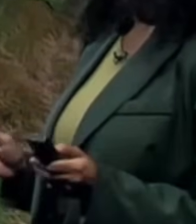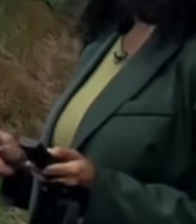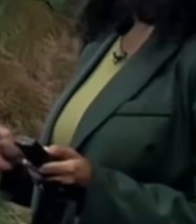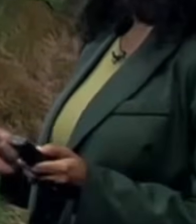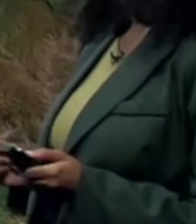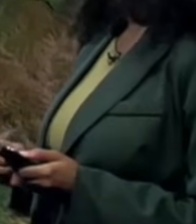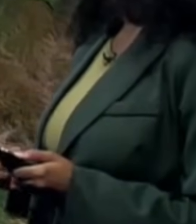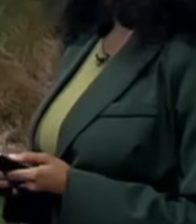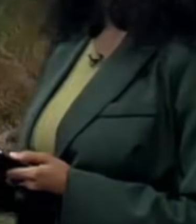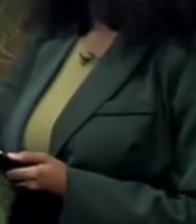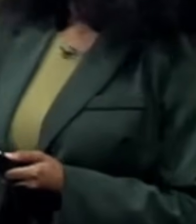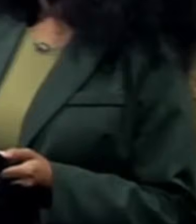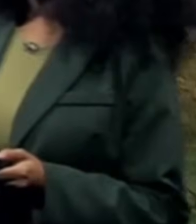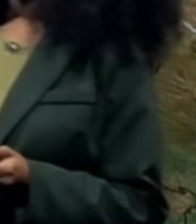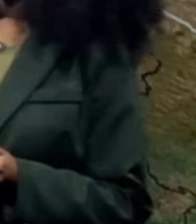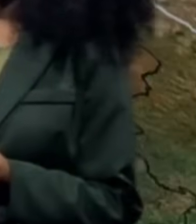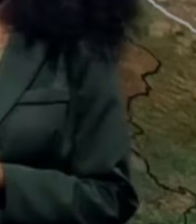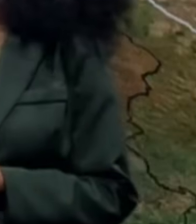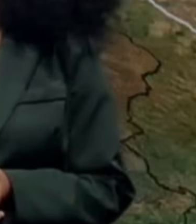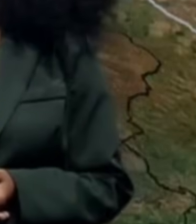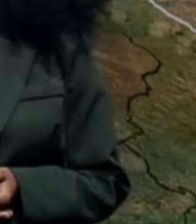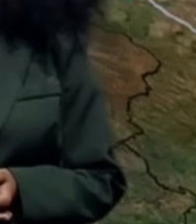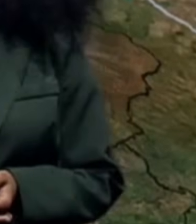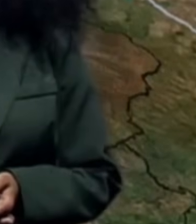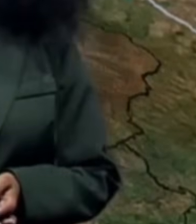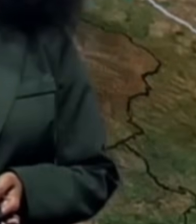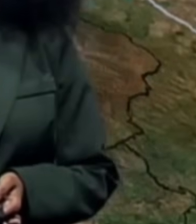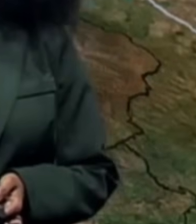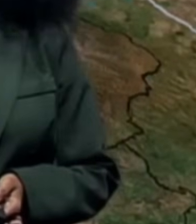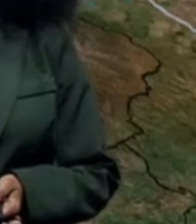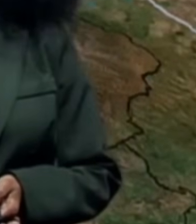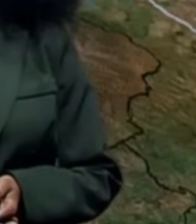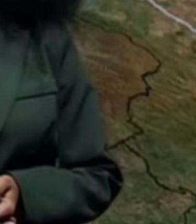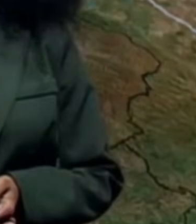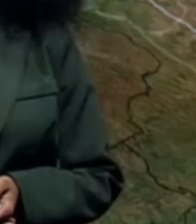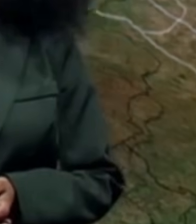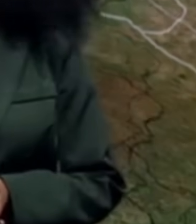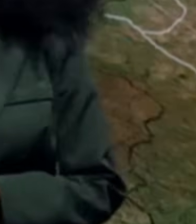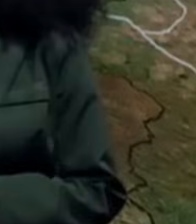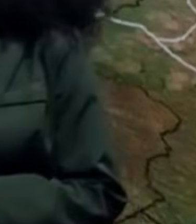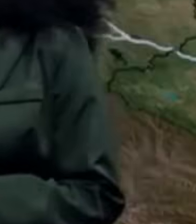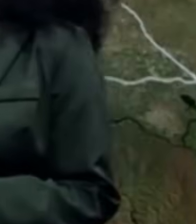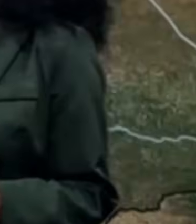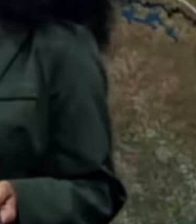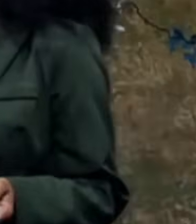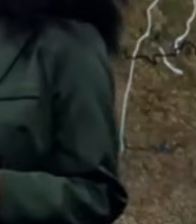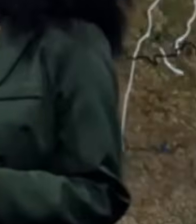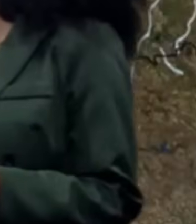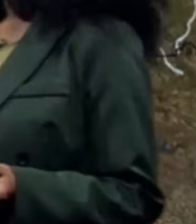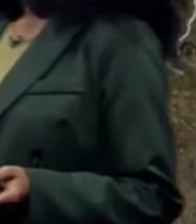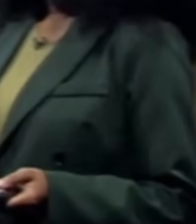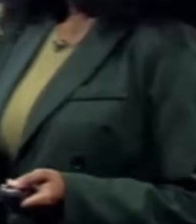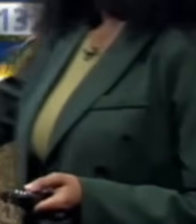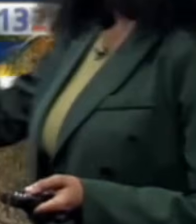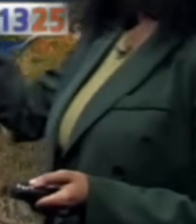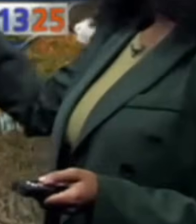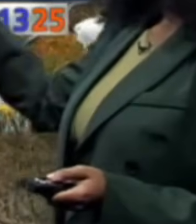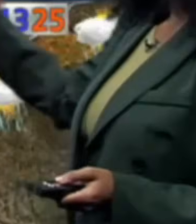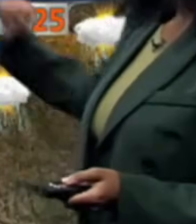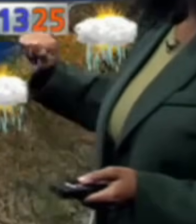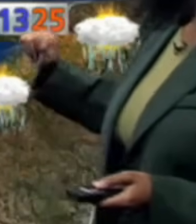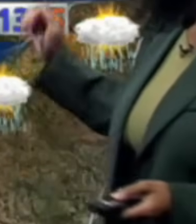go di le 23 Welcome ka digata di le 15 go ya go di le 27 Bokone bophirima mo provinceng